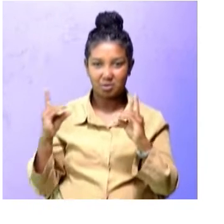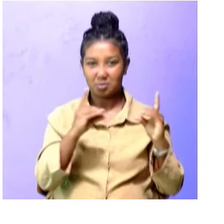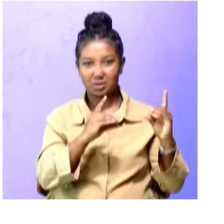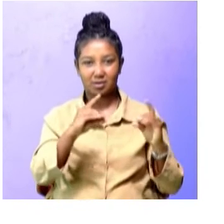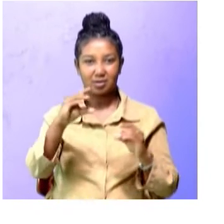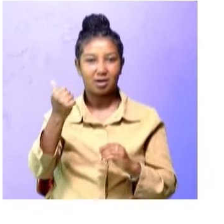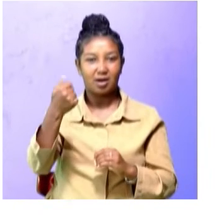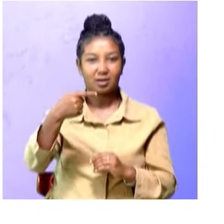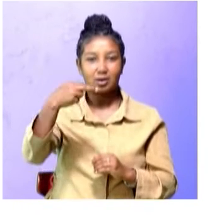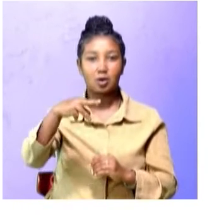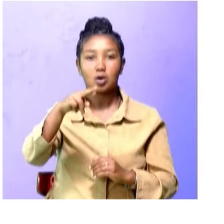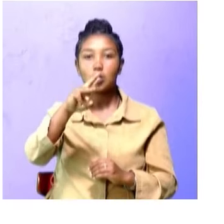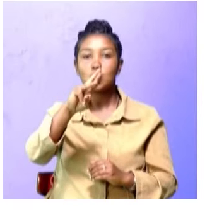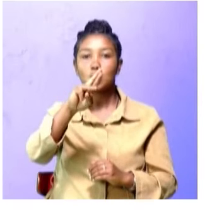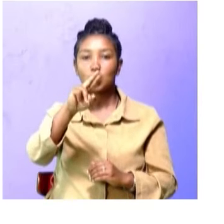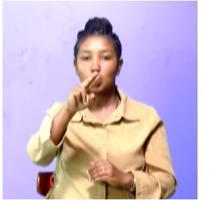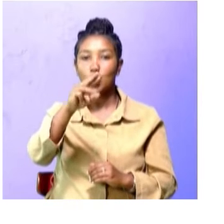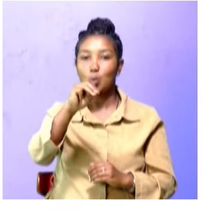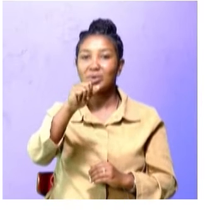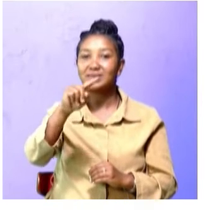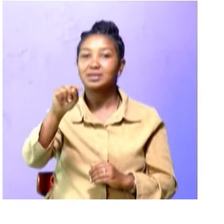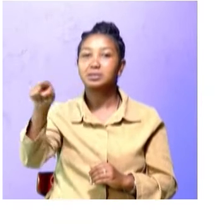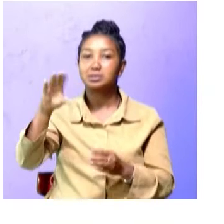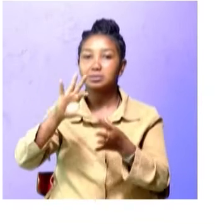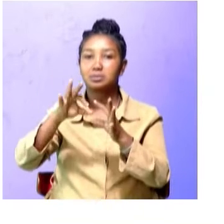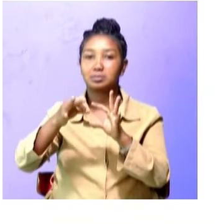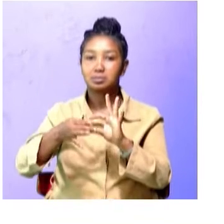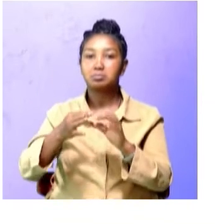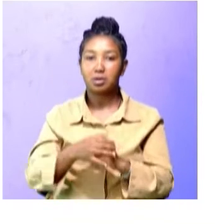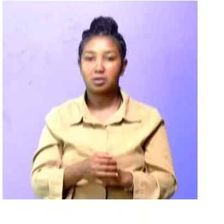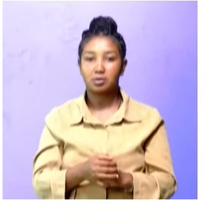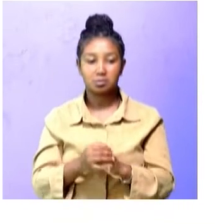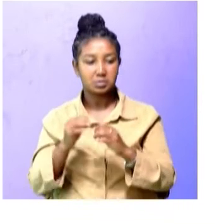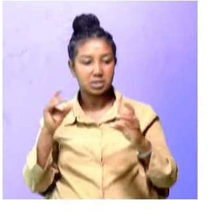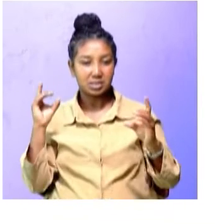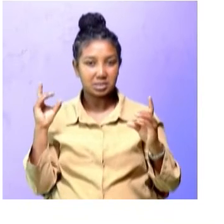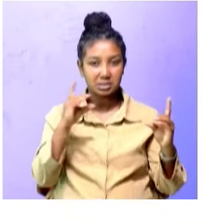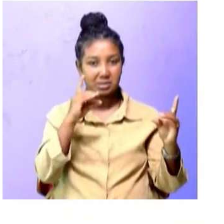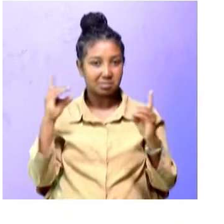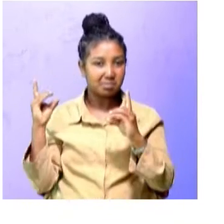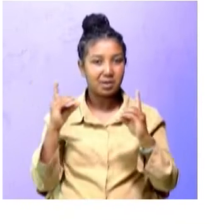Argument means what? Argument means to pursue.